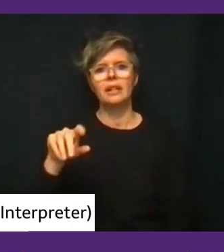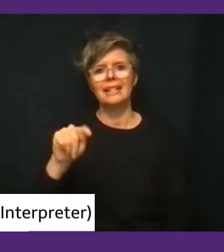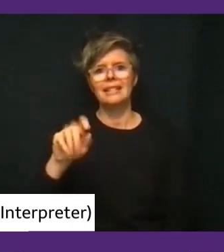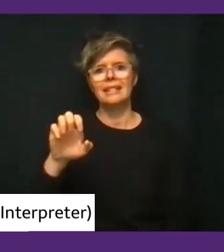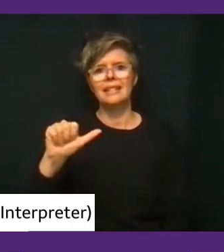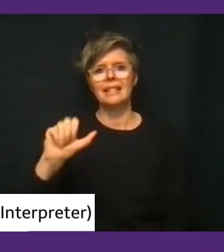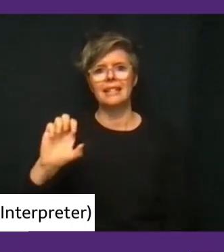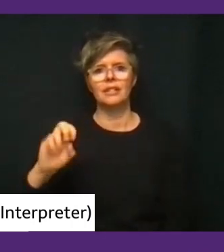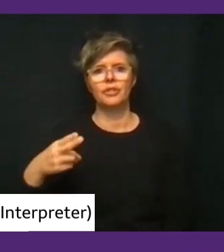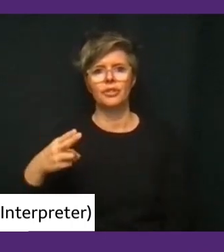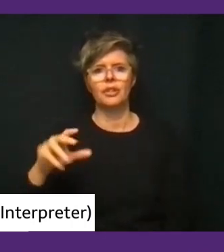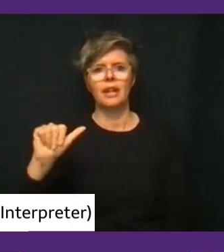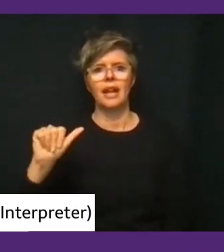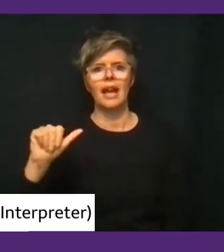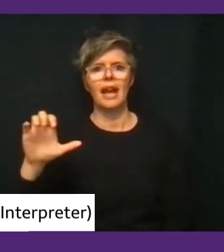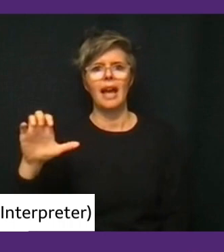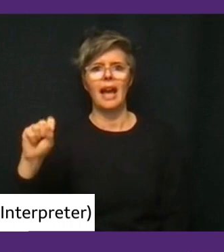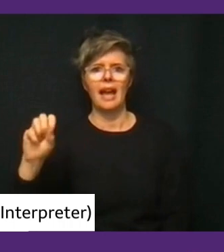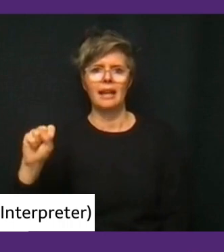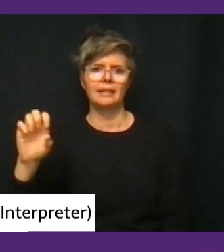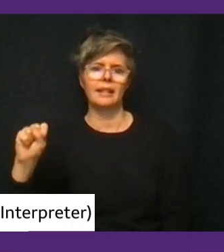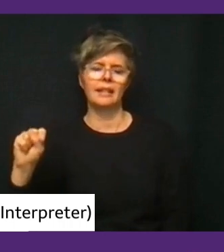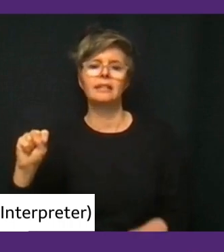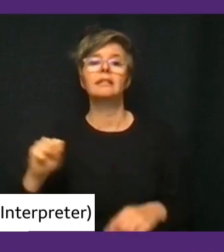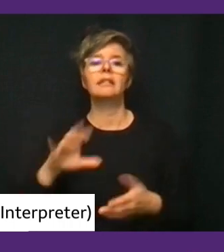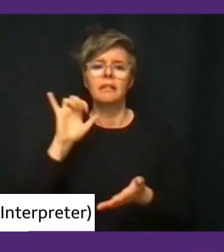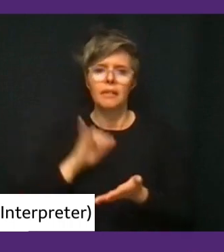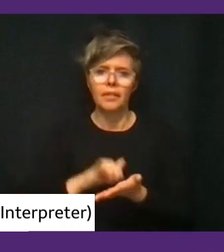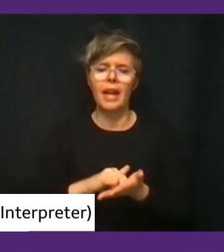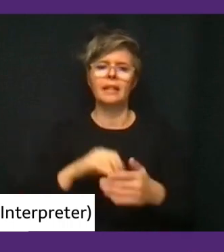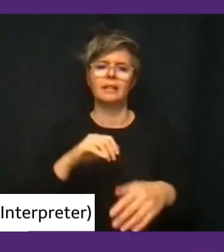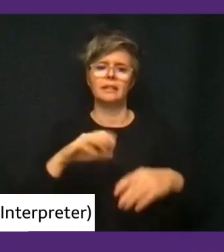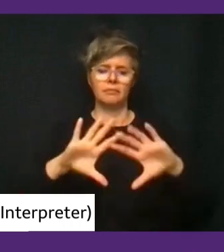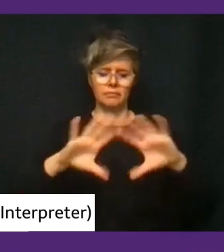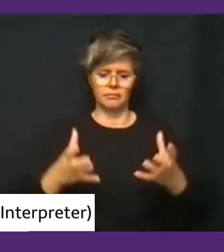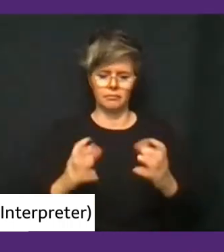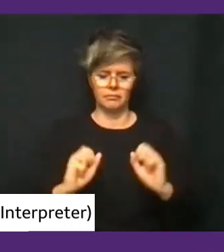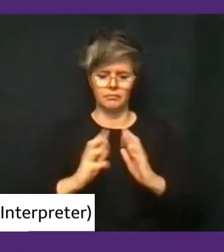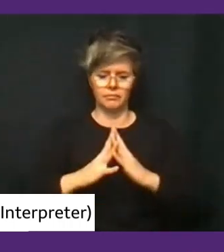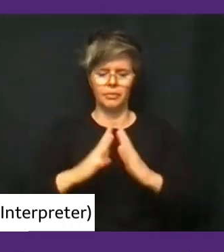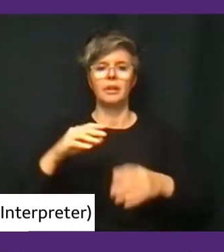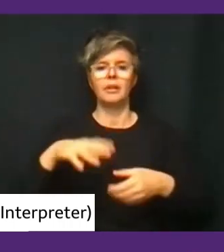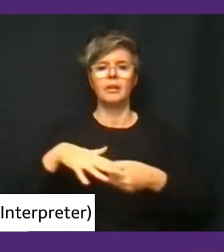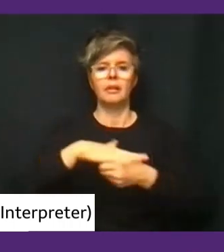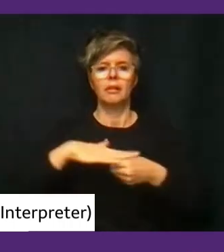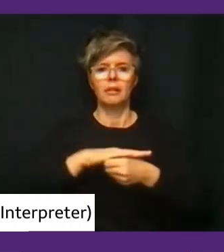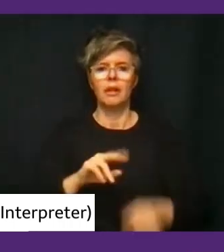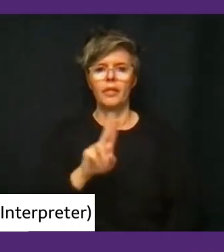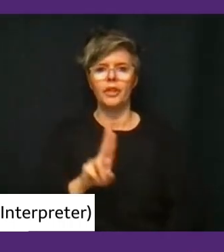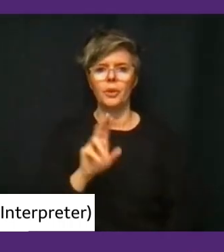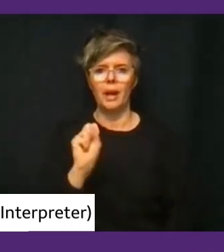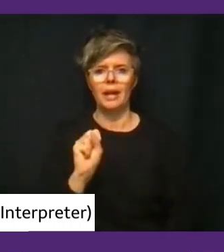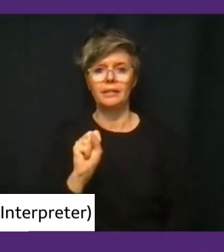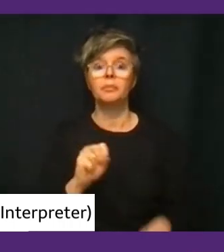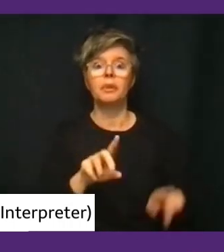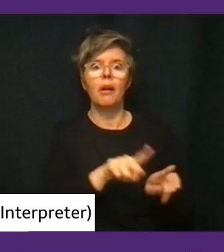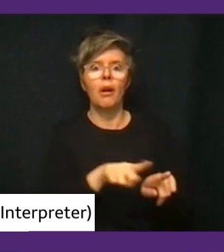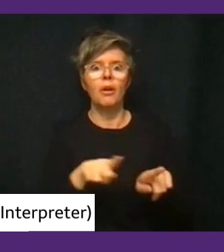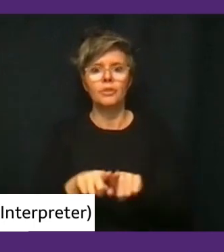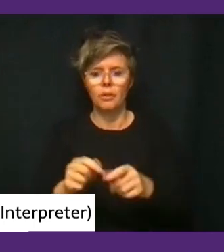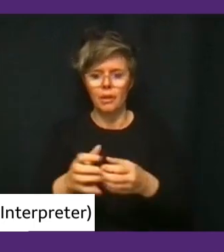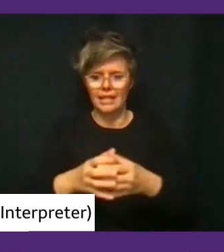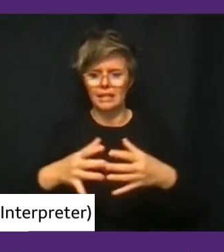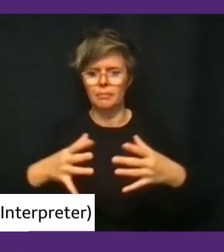in the US, but is working on expansion. And they are doing an amazing job of